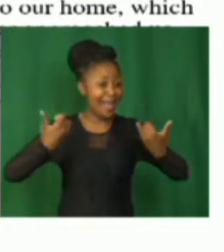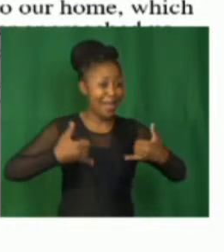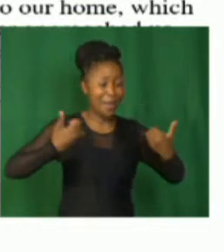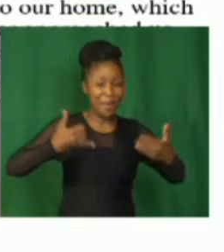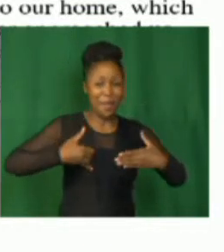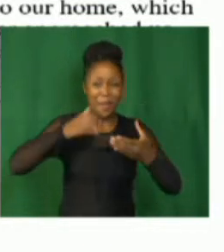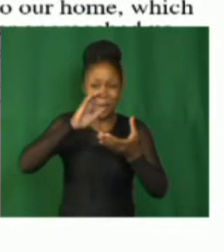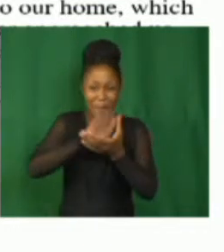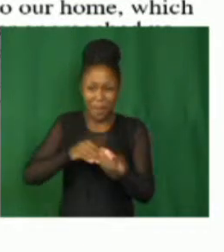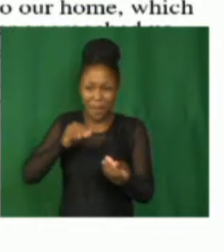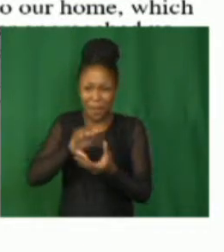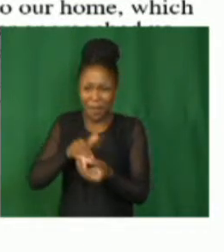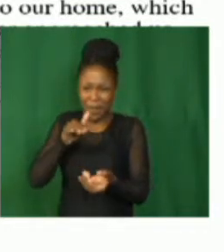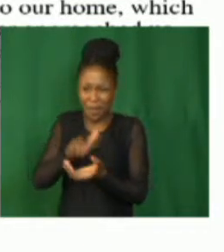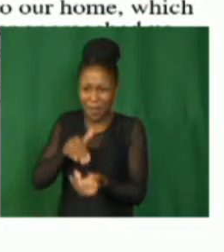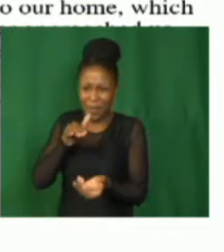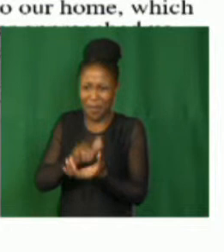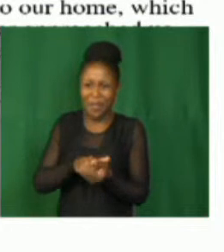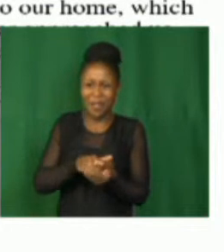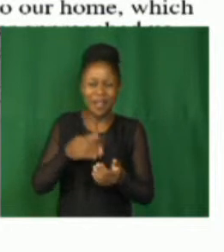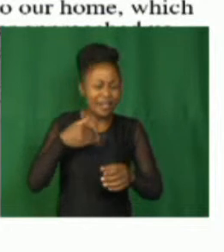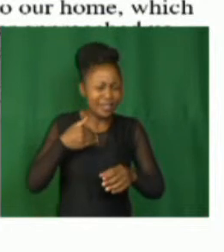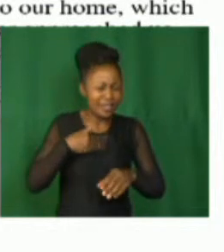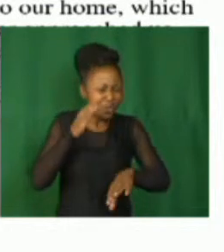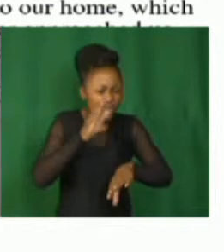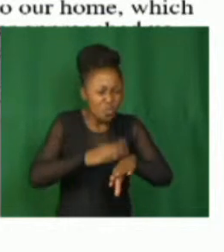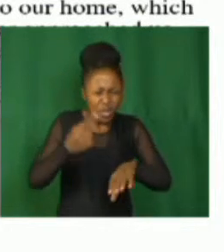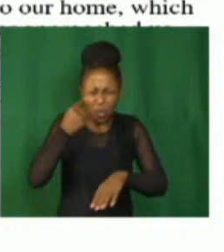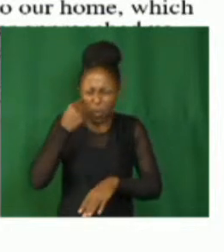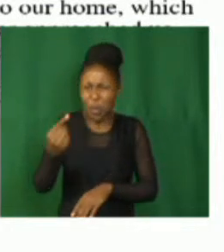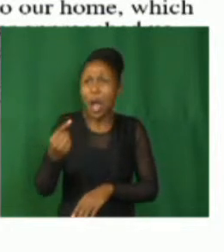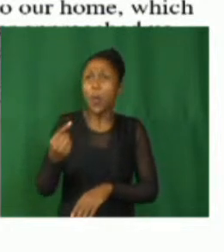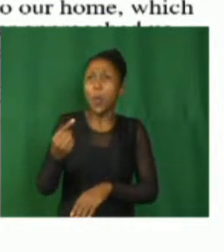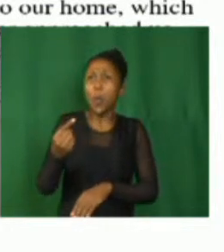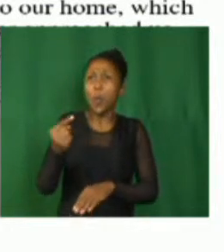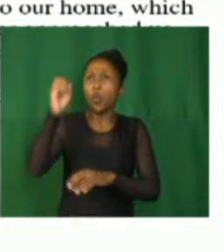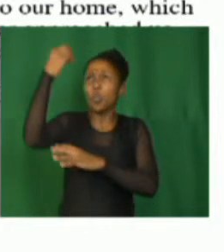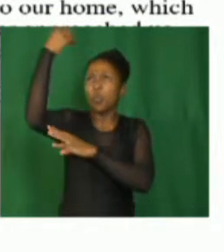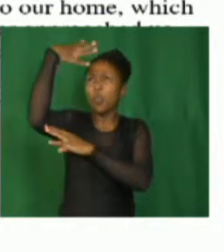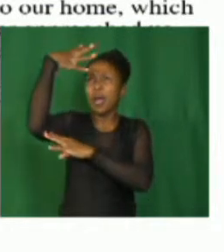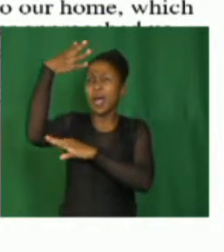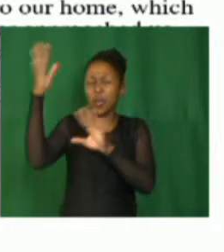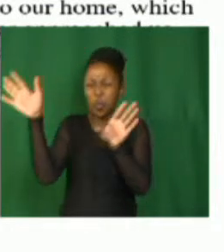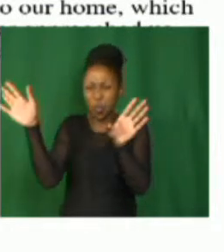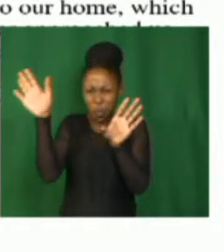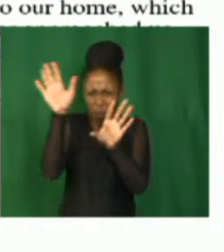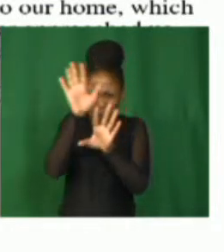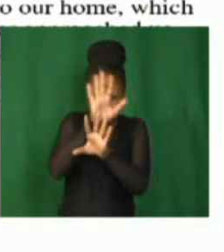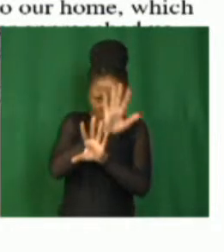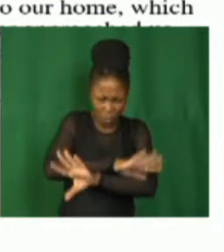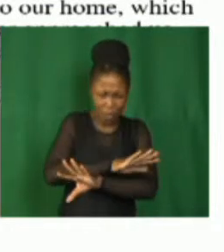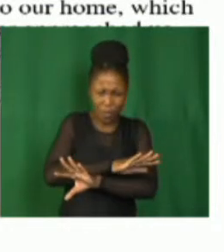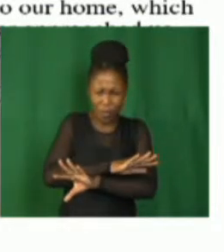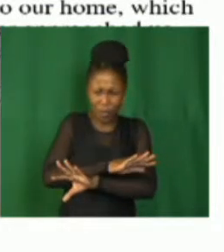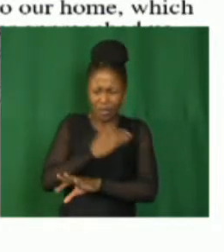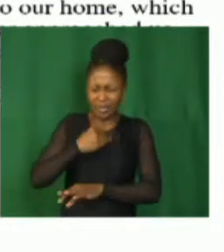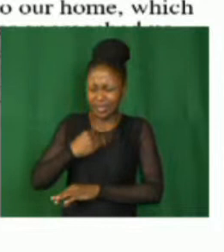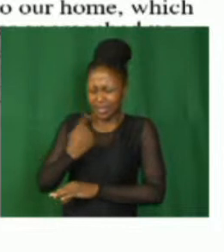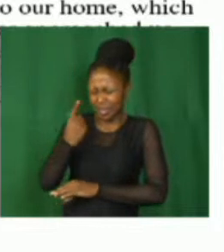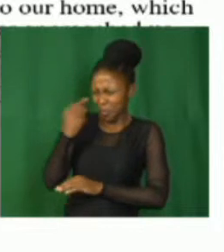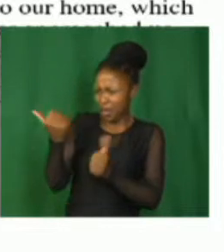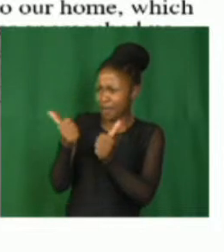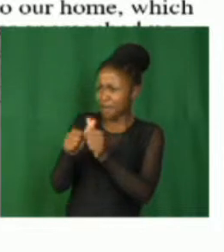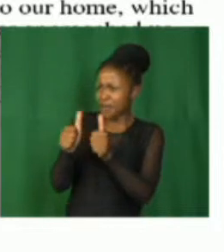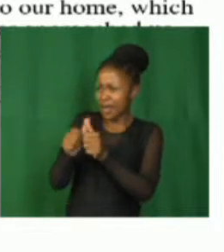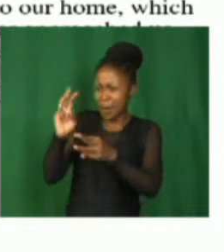sun began to set. It was only when Sitagele's mother came back from work that we realized it was quite late in the